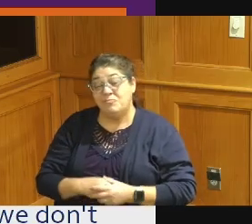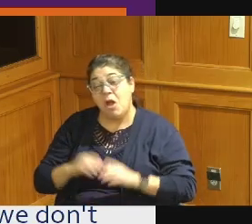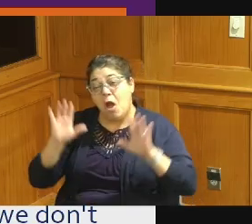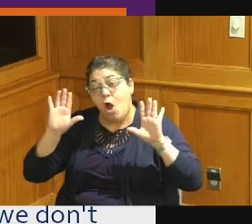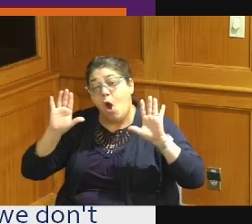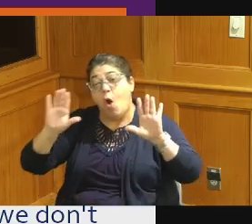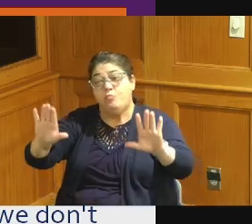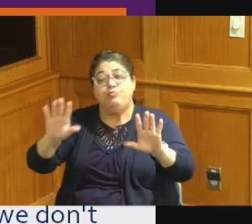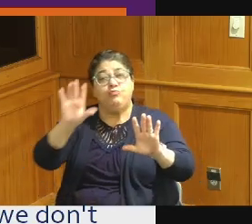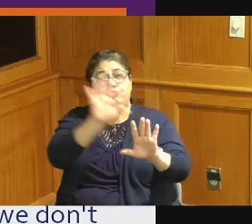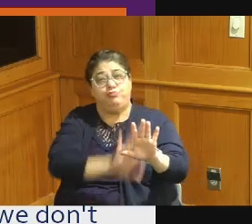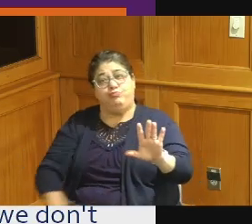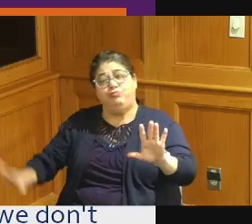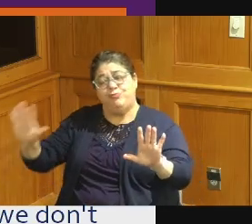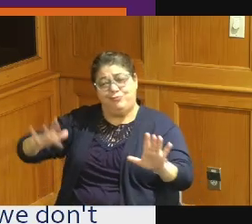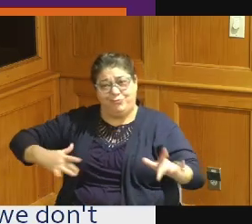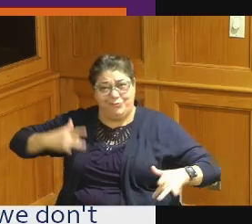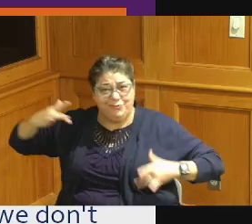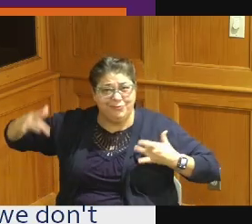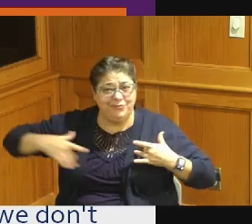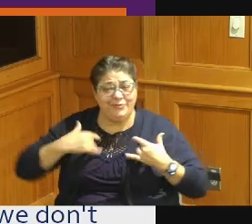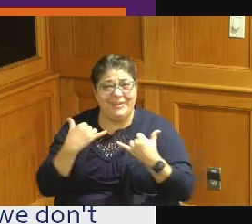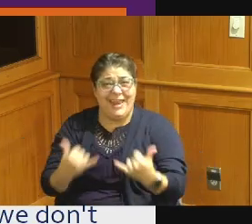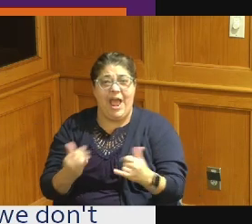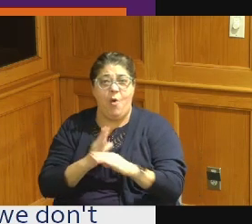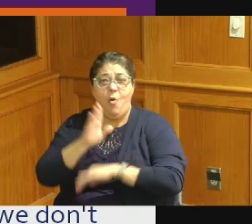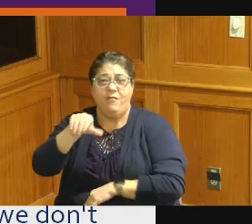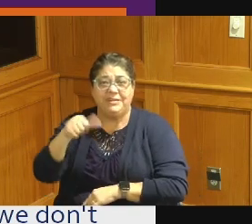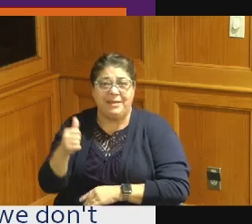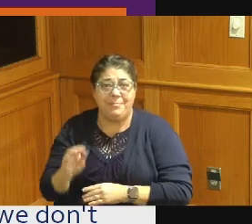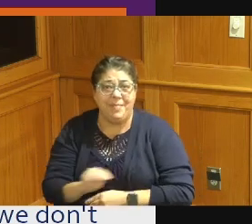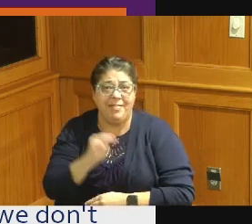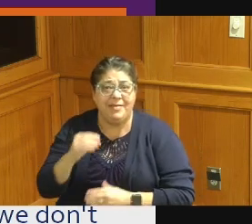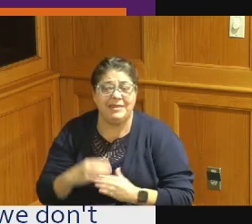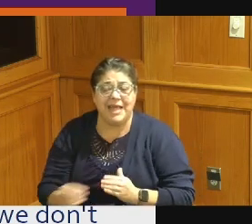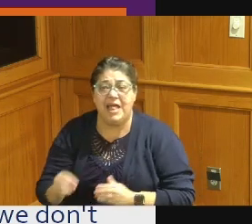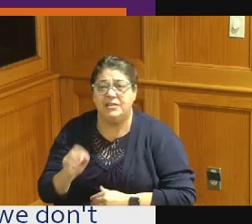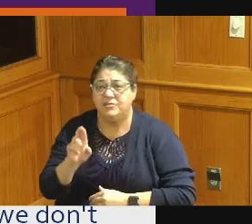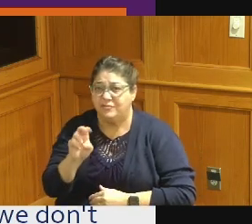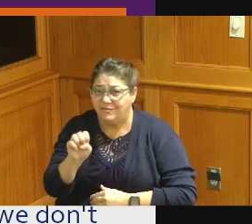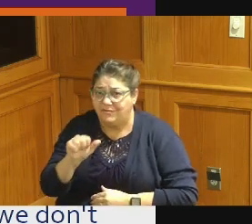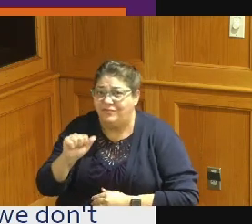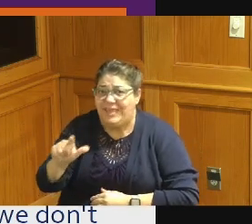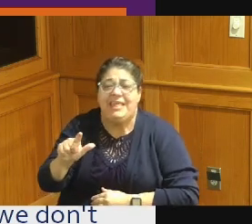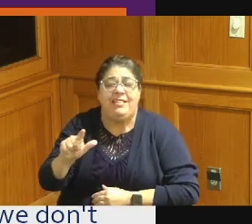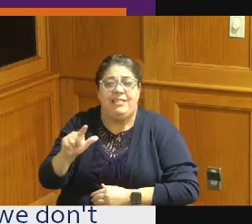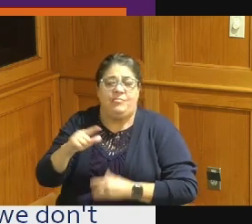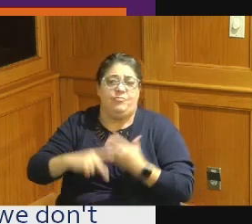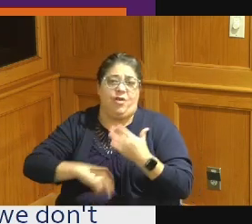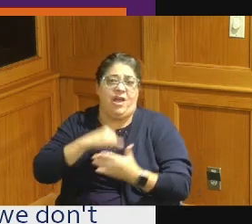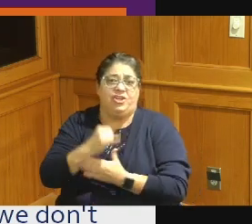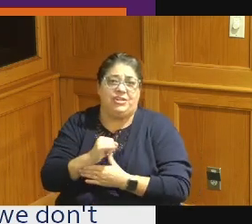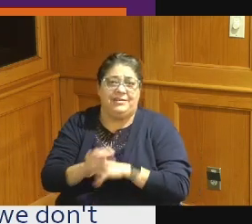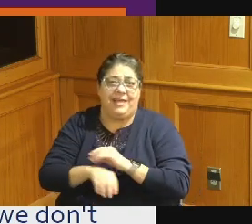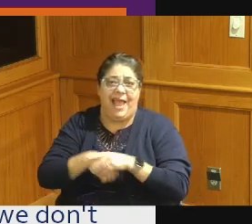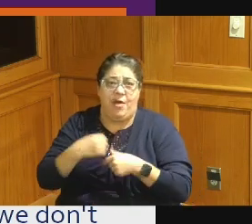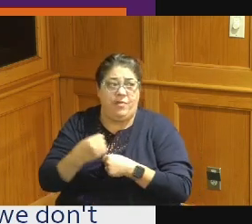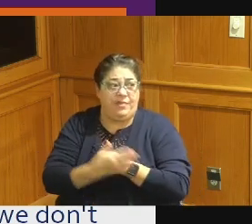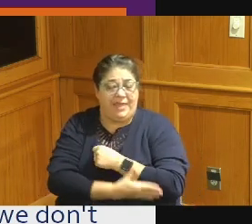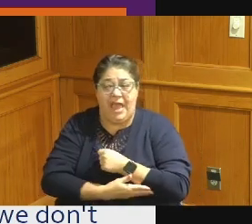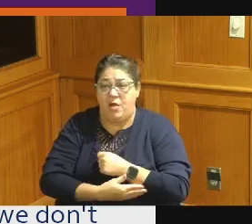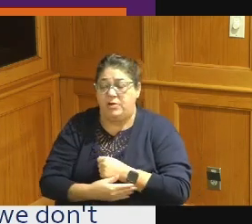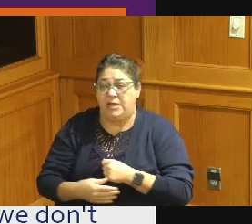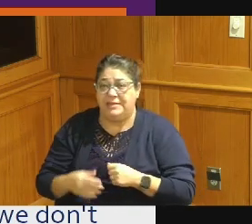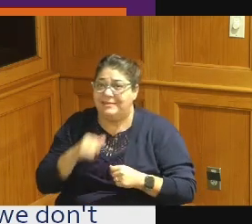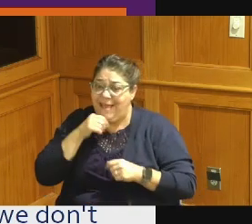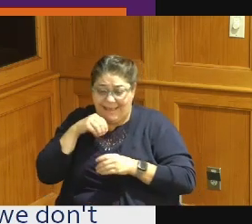it's very exciting that we've now got over $10 million of real projects out there in the county. And this is nothing